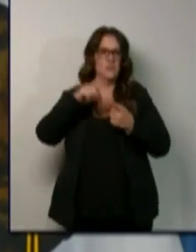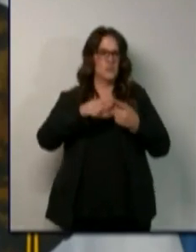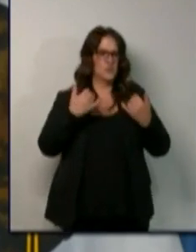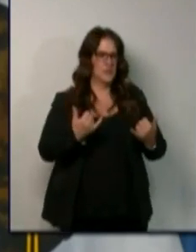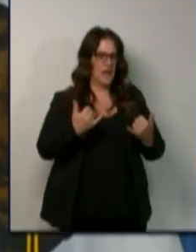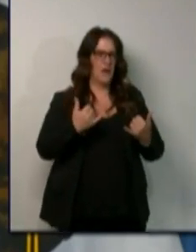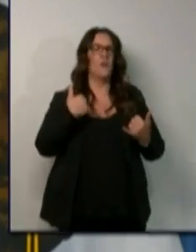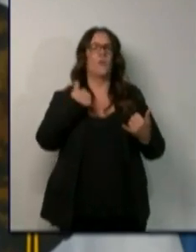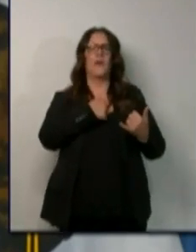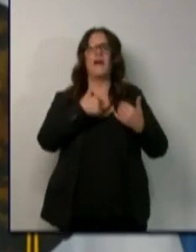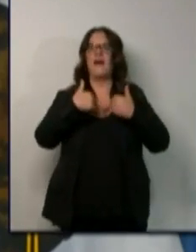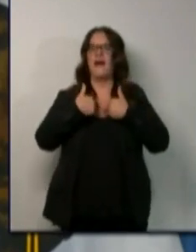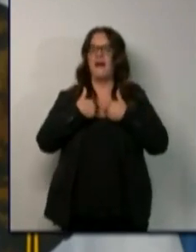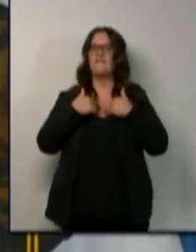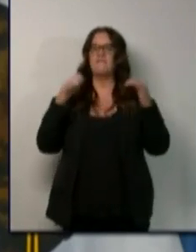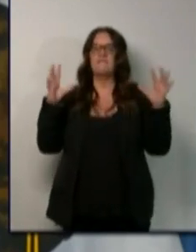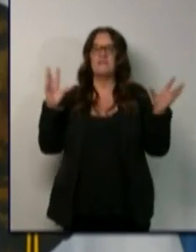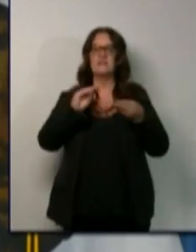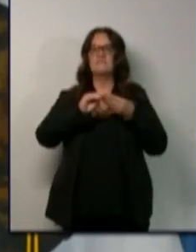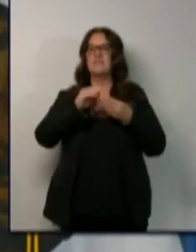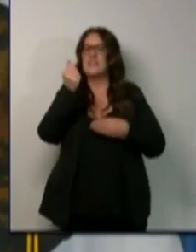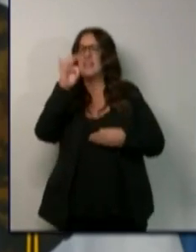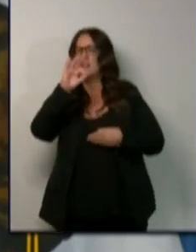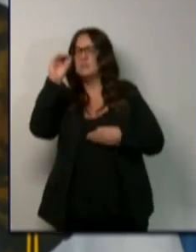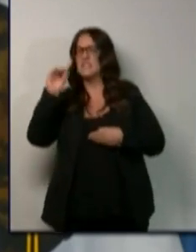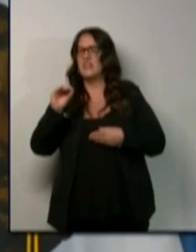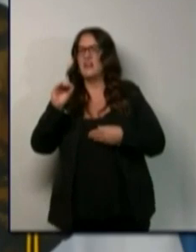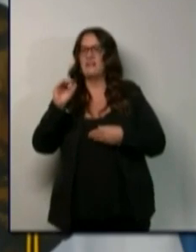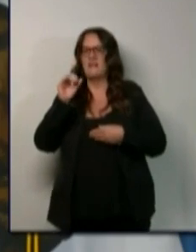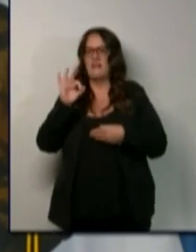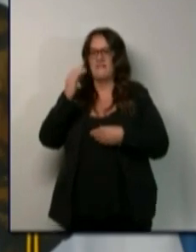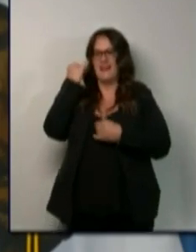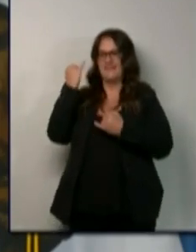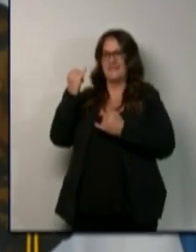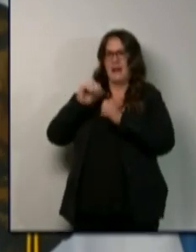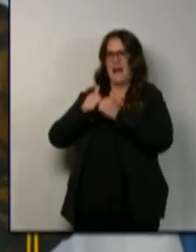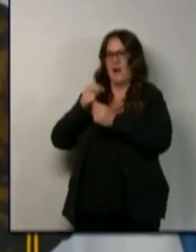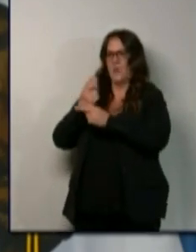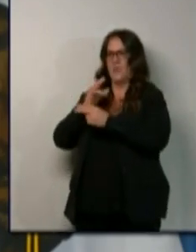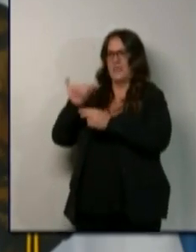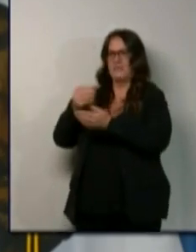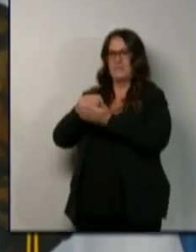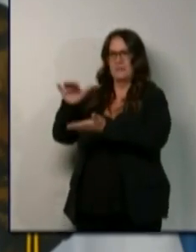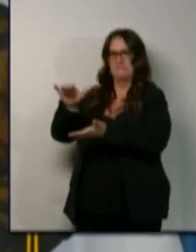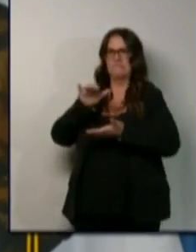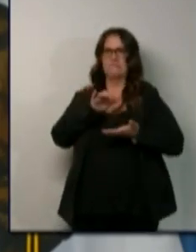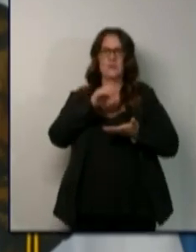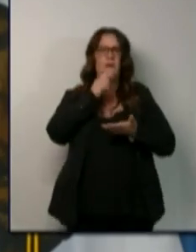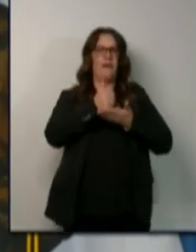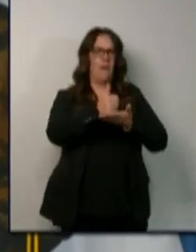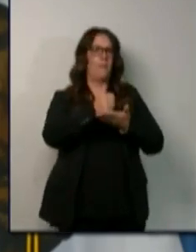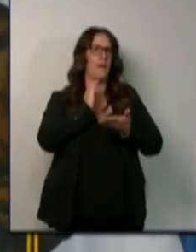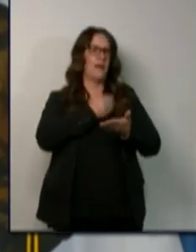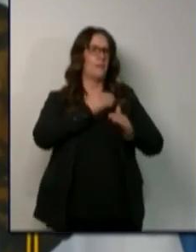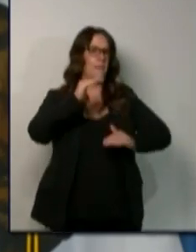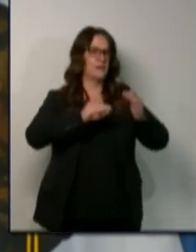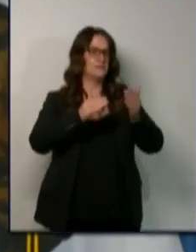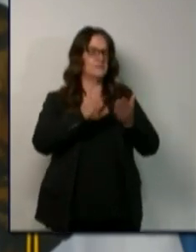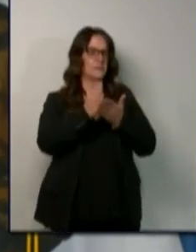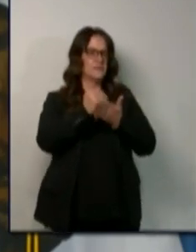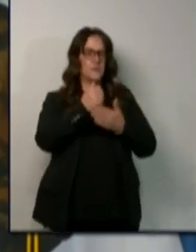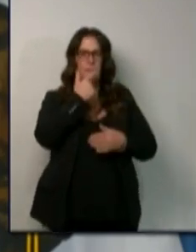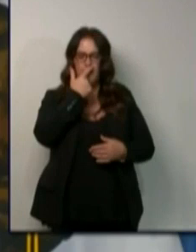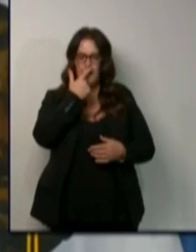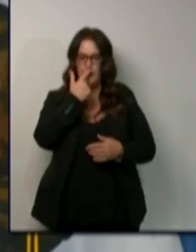in solutions in this budget. So we're going to use a little bit of that. We think it's very strategic and very prudent under